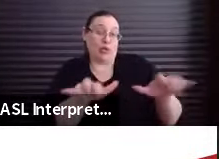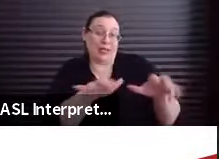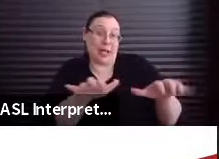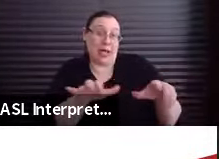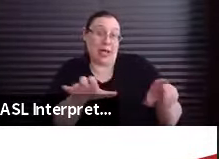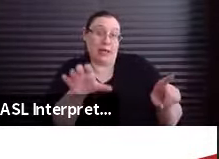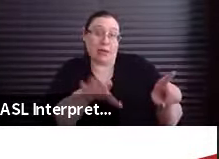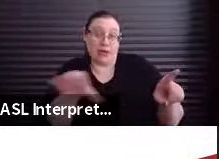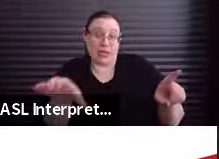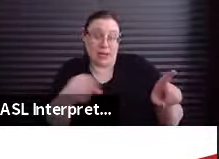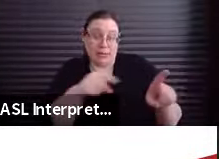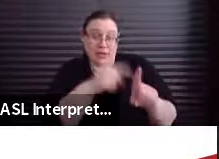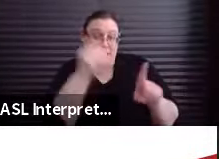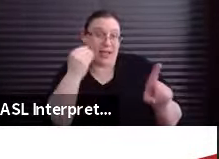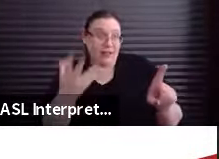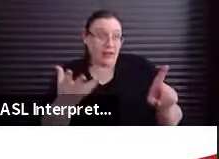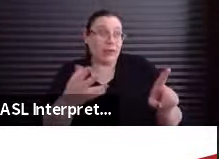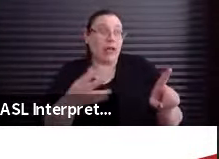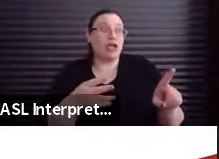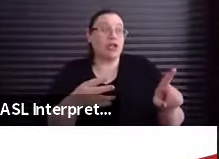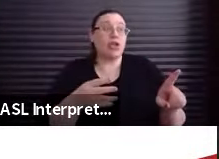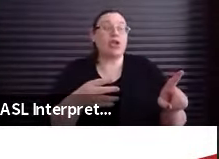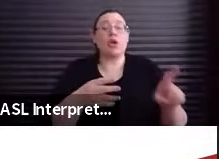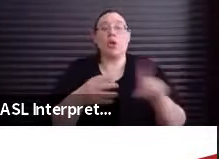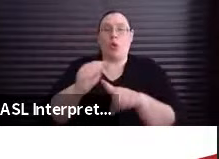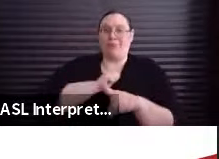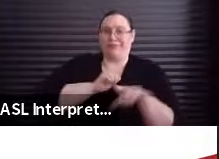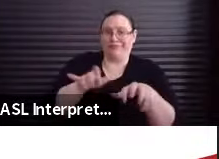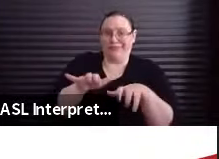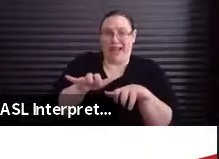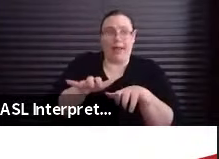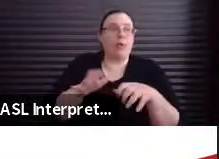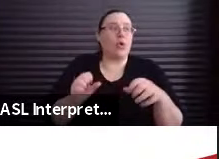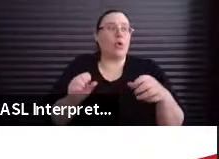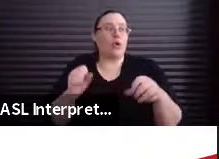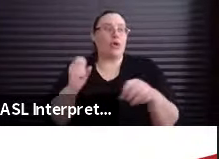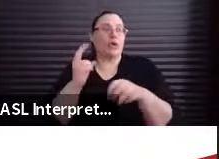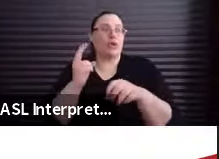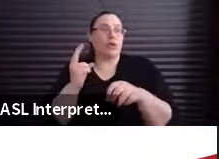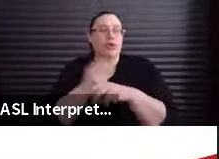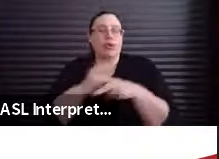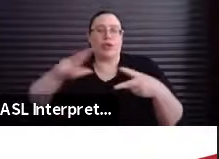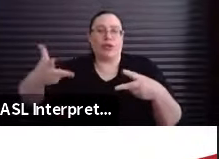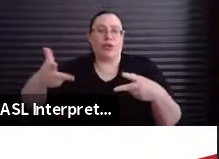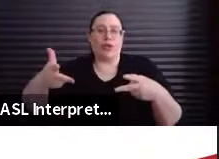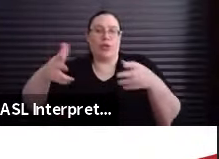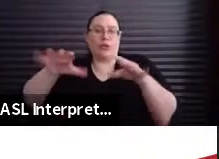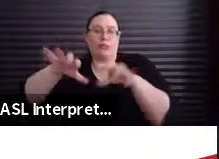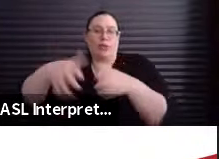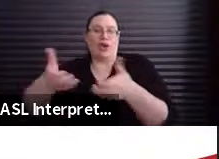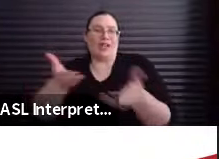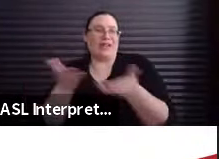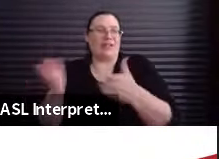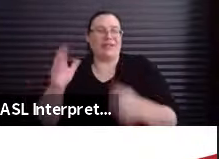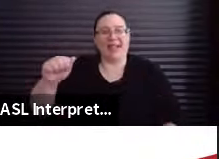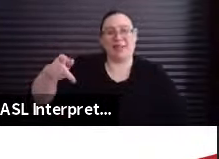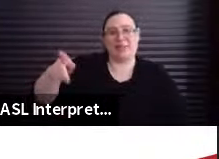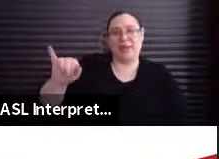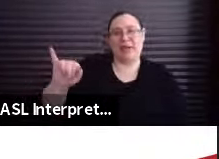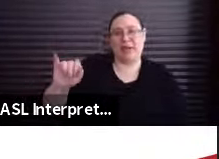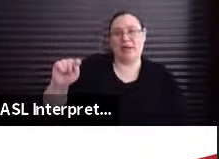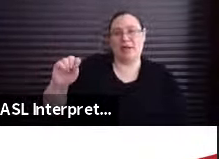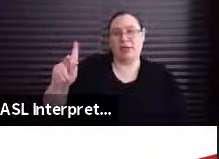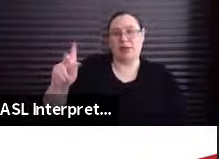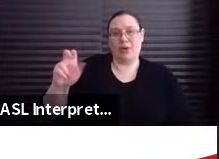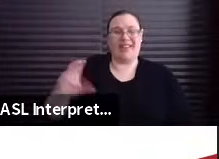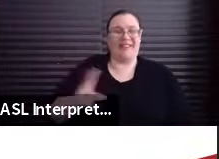caption information, or you can type it yourself, or you can even use a third-party service. And this API token is a fancy way of